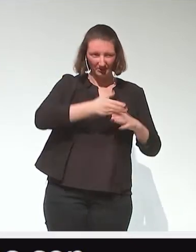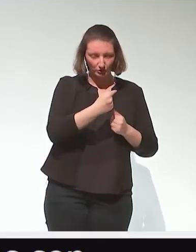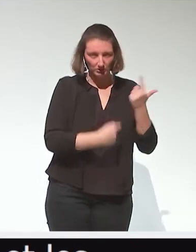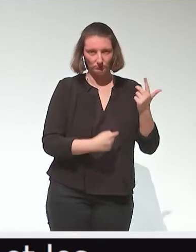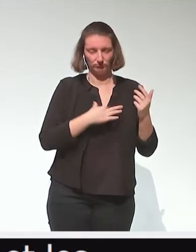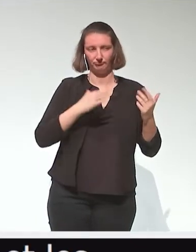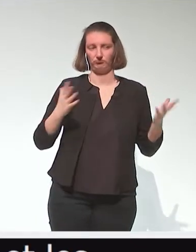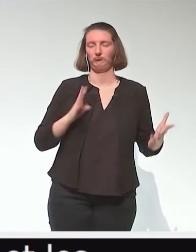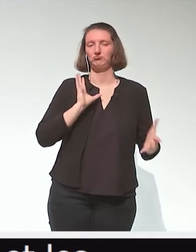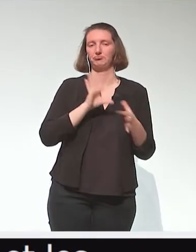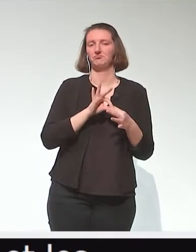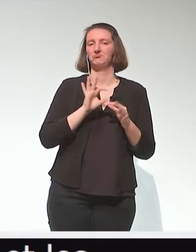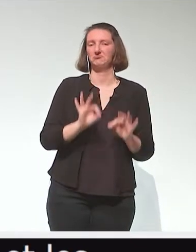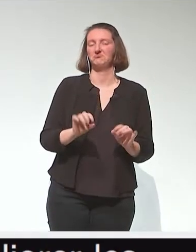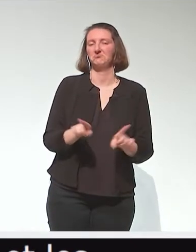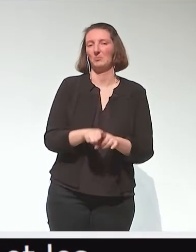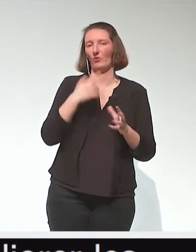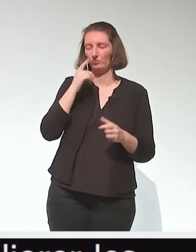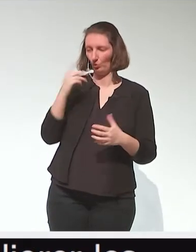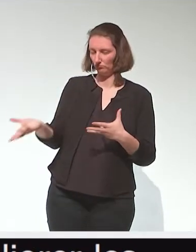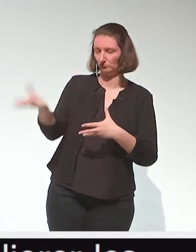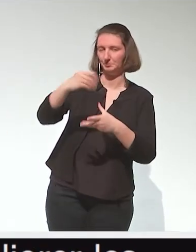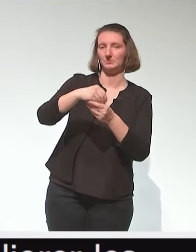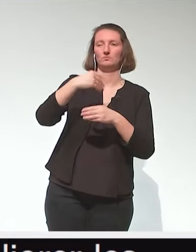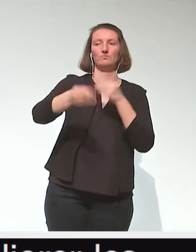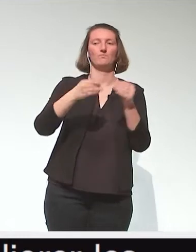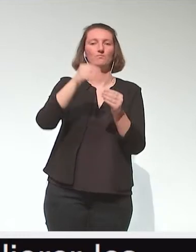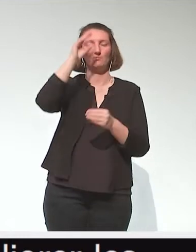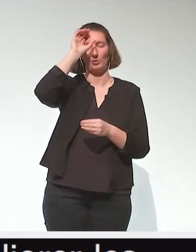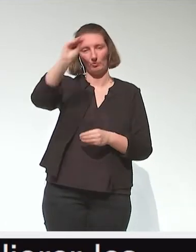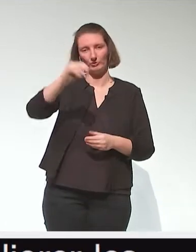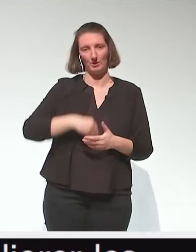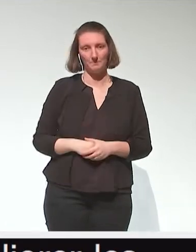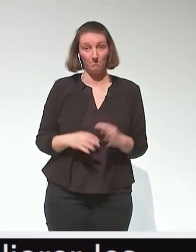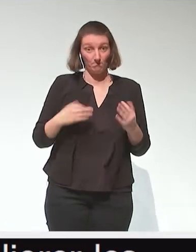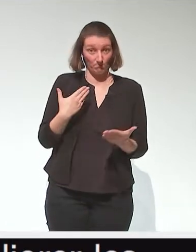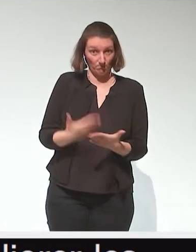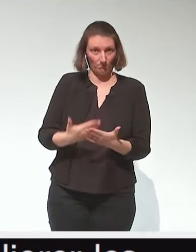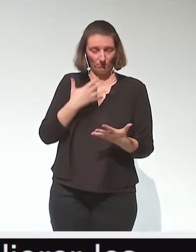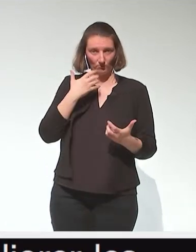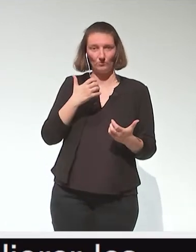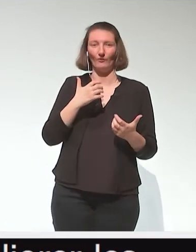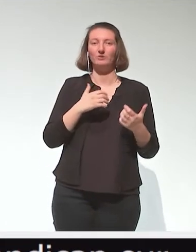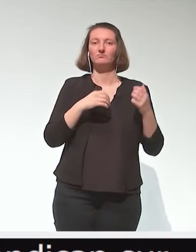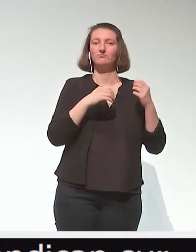the disabled in the labour market. And this is part and parcel of our desire